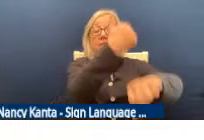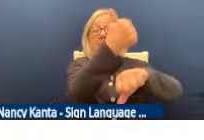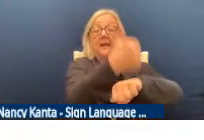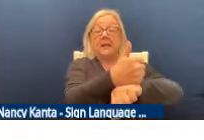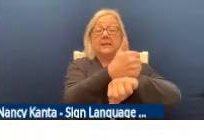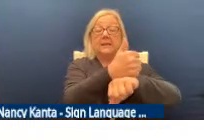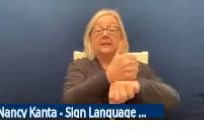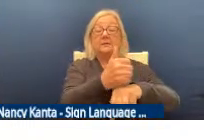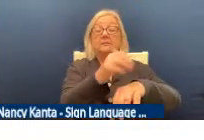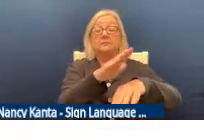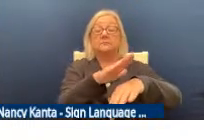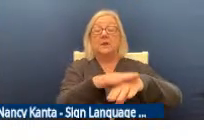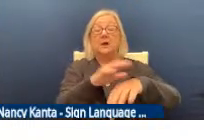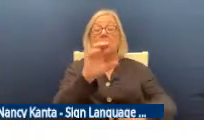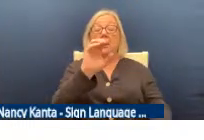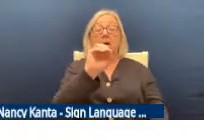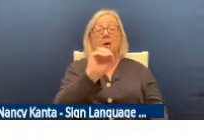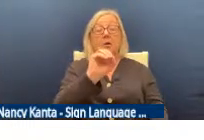former